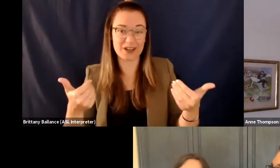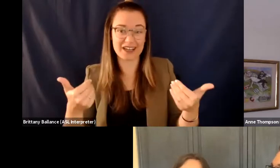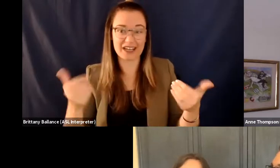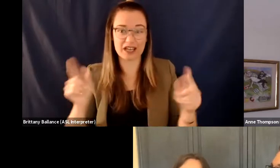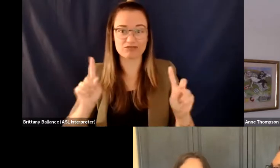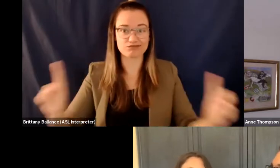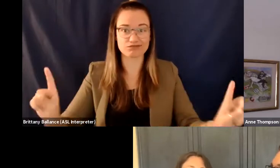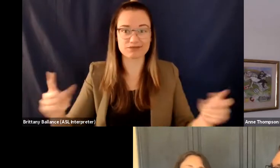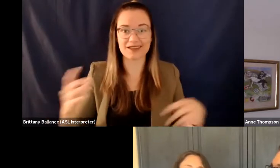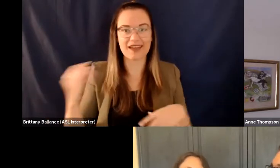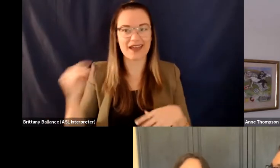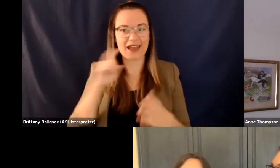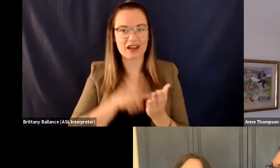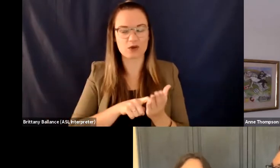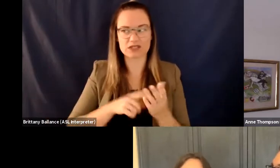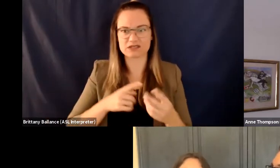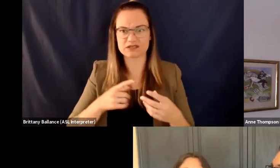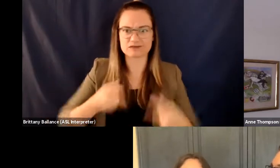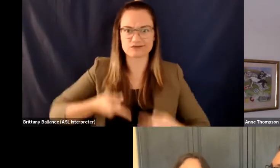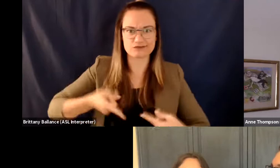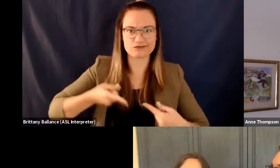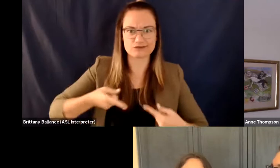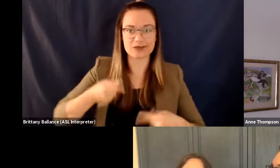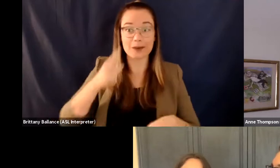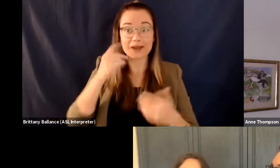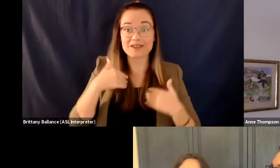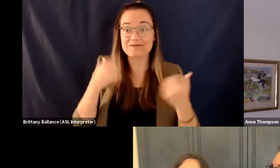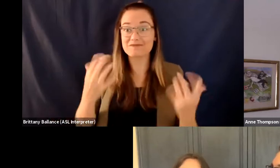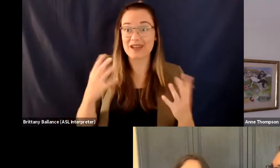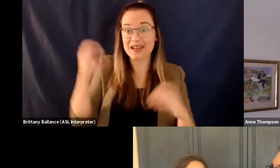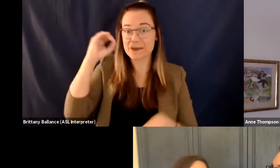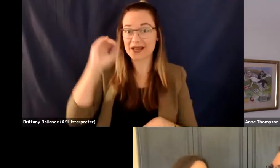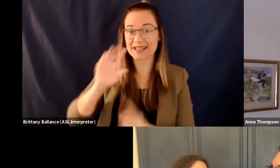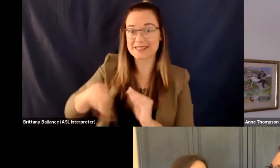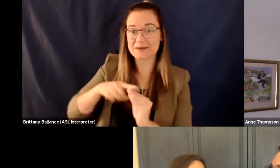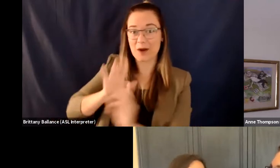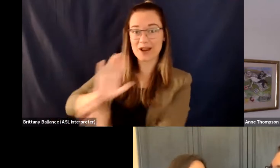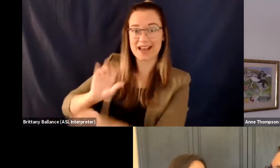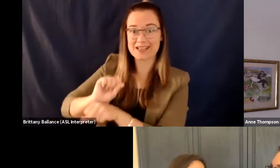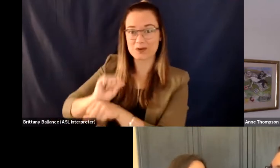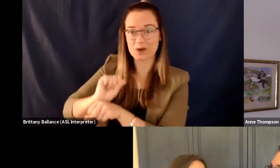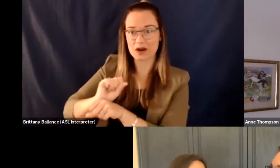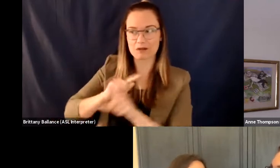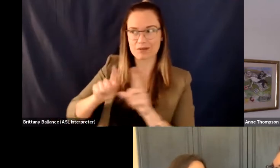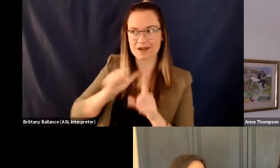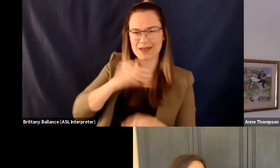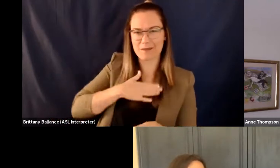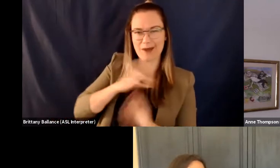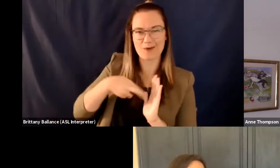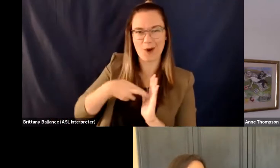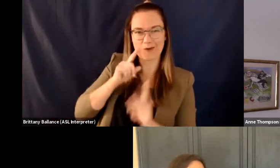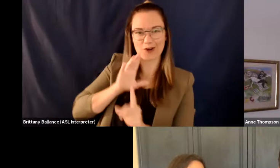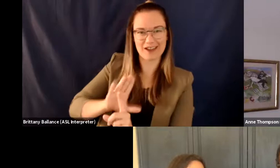separately. And I think I find that a little bit harder just because I have a lot of opinions about the stuff that he's doing but maybe don't have a role on it. But we were